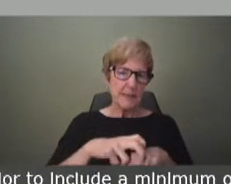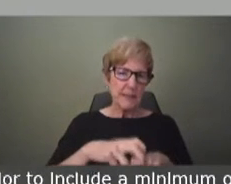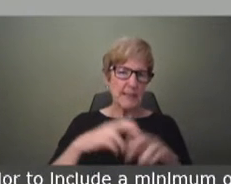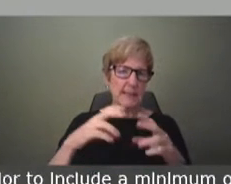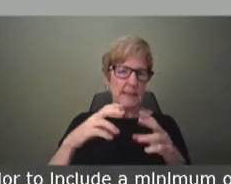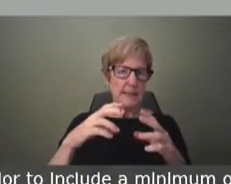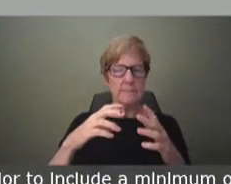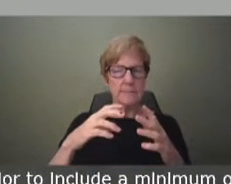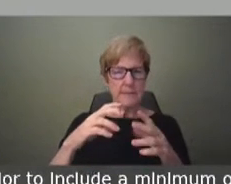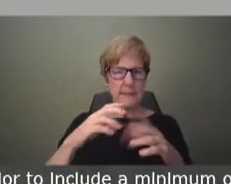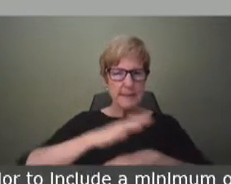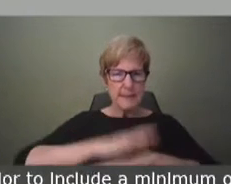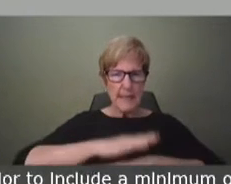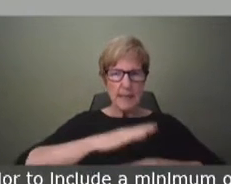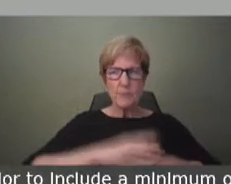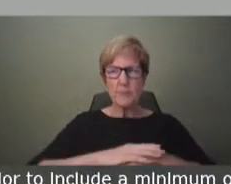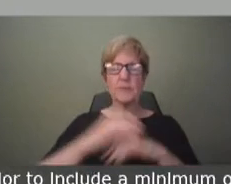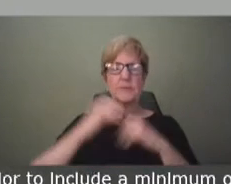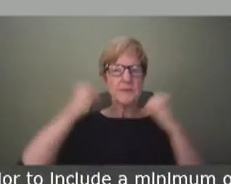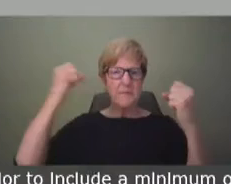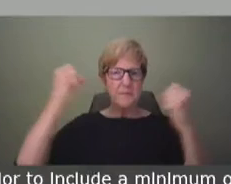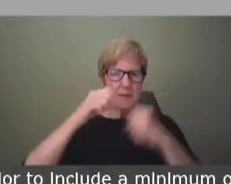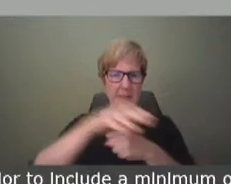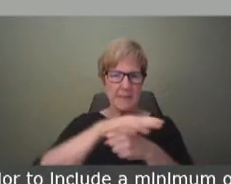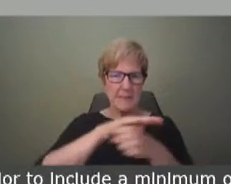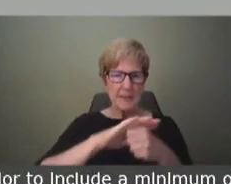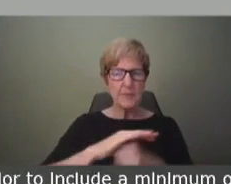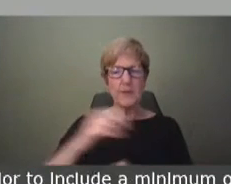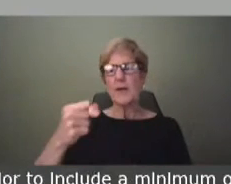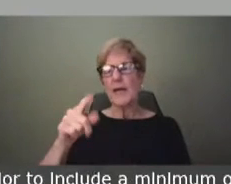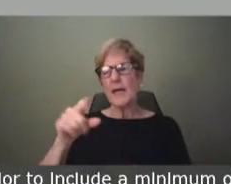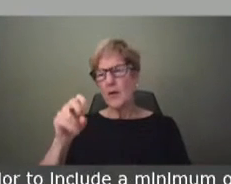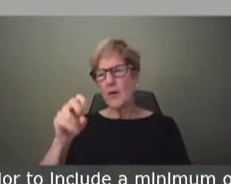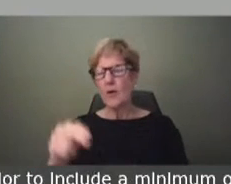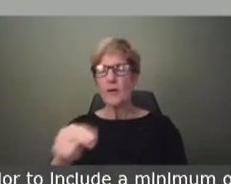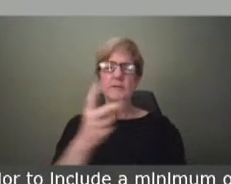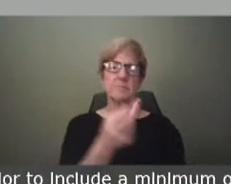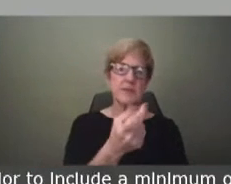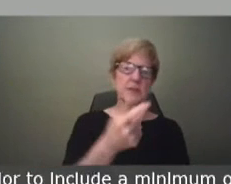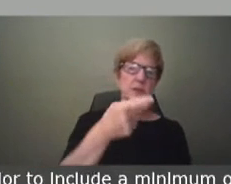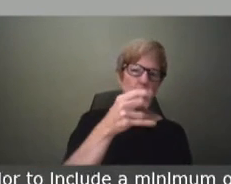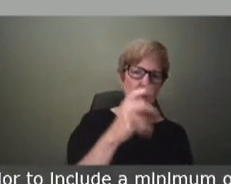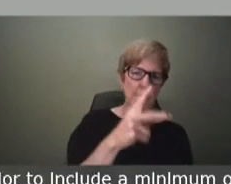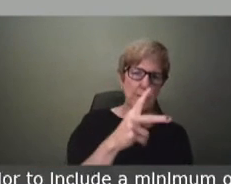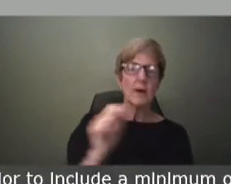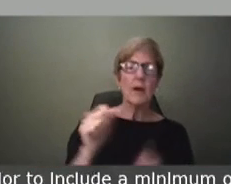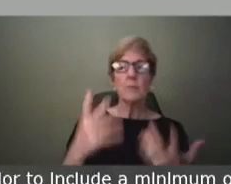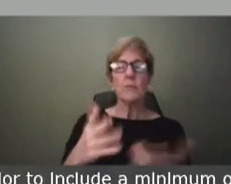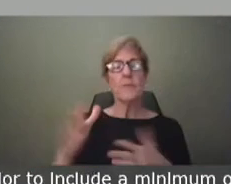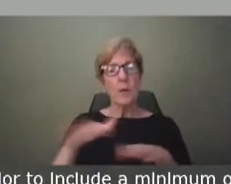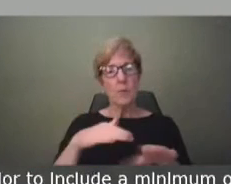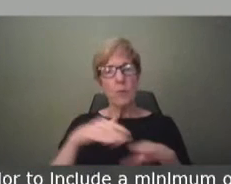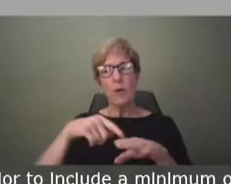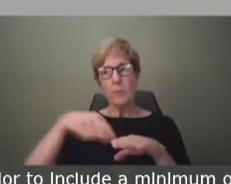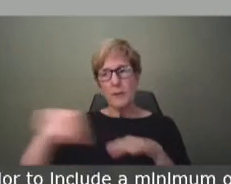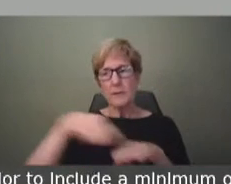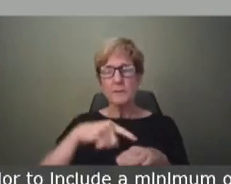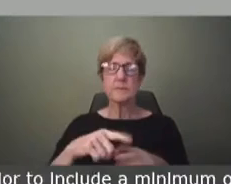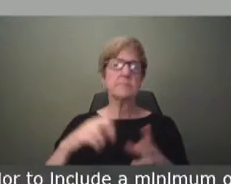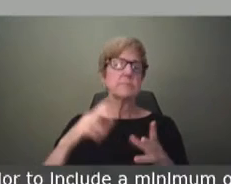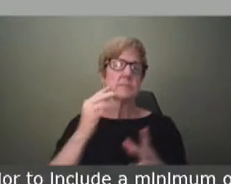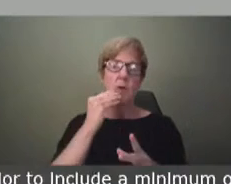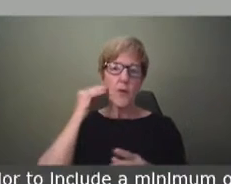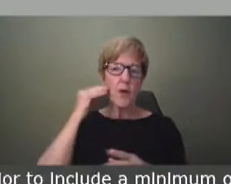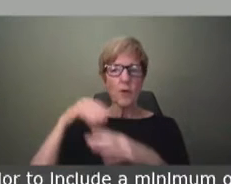facility Gathering Room pool uh Garden dog park Etc uh does provide walkways which would connect all residential entrances to